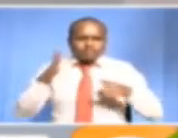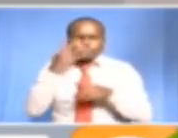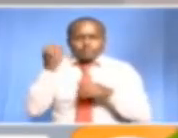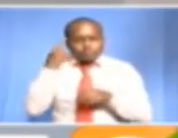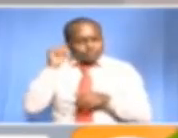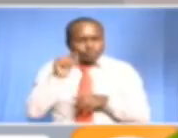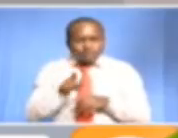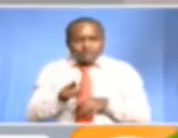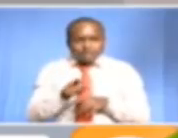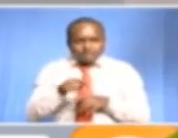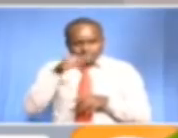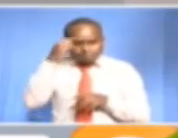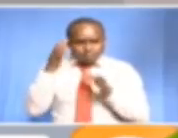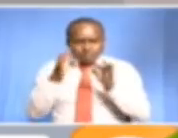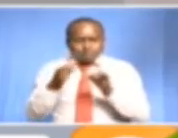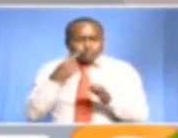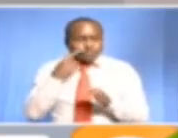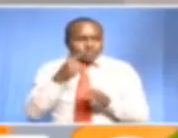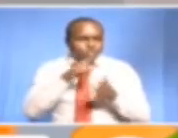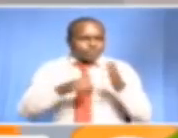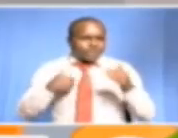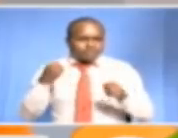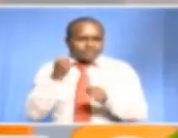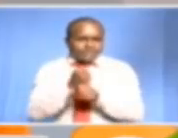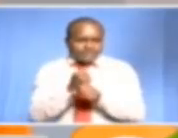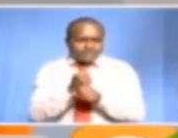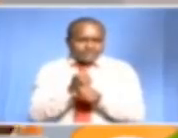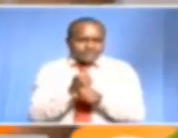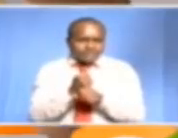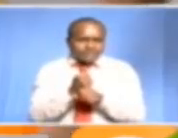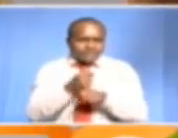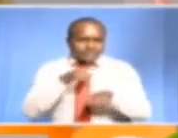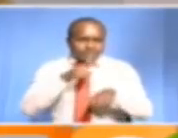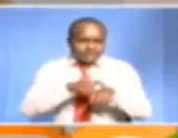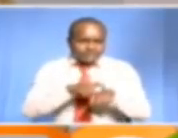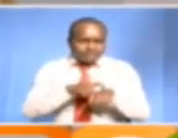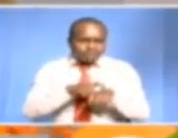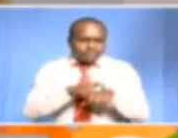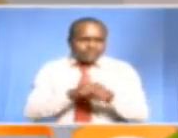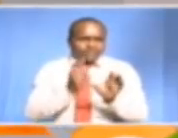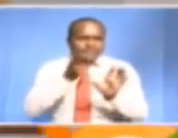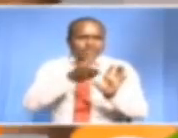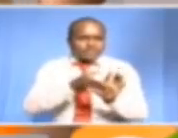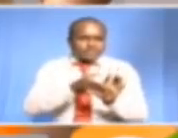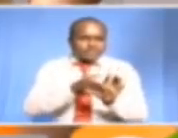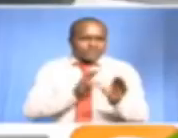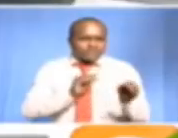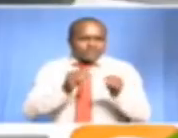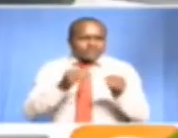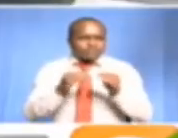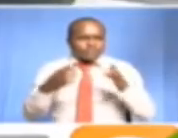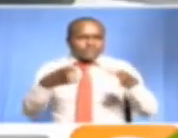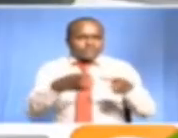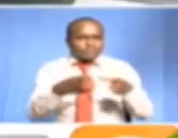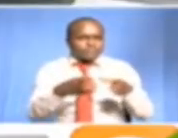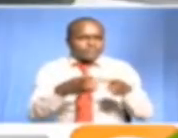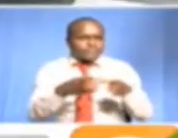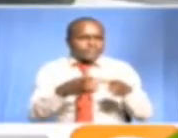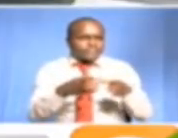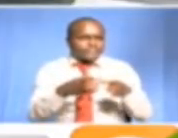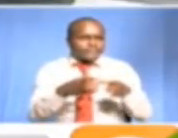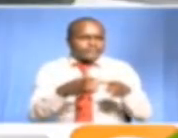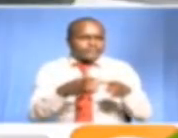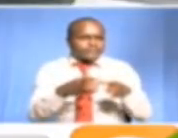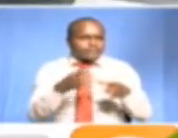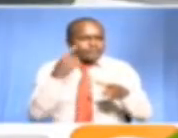you look at like what I have done, the moment I went down into this disability club, because we call it a disability club for some